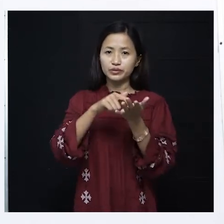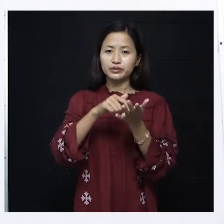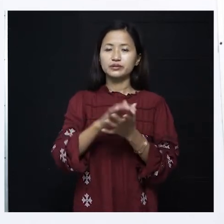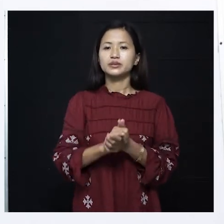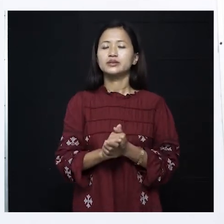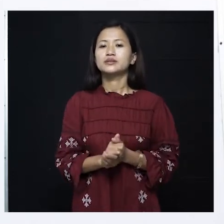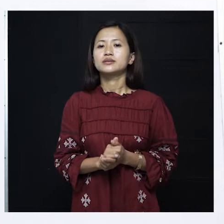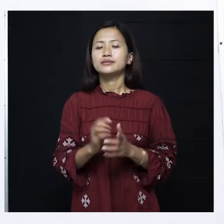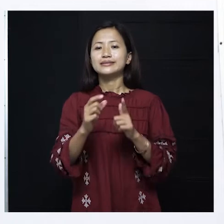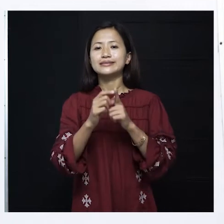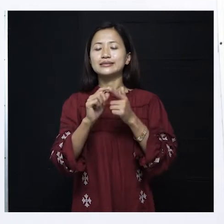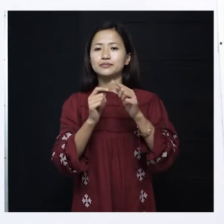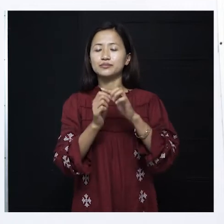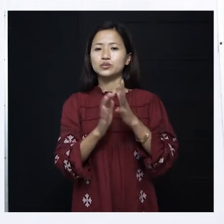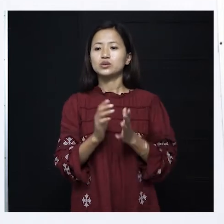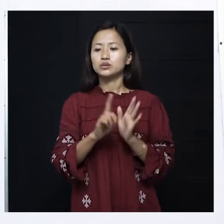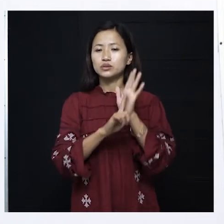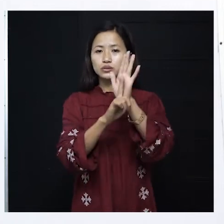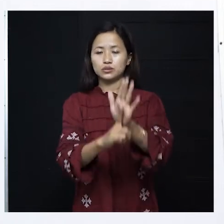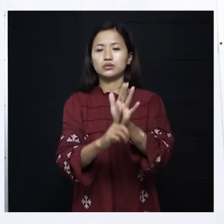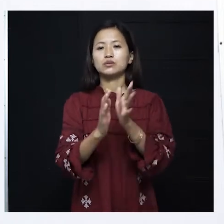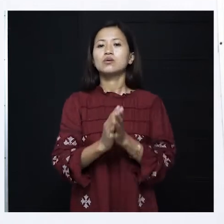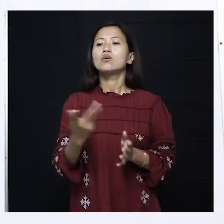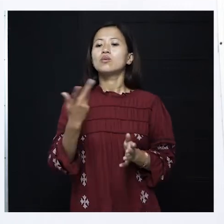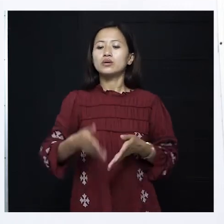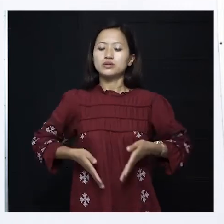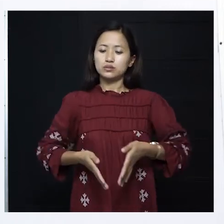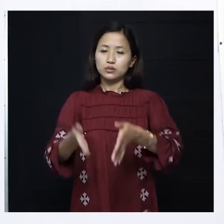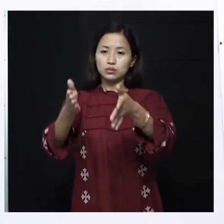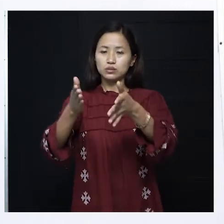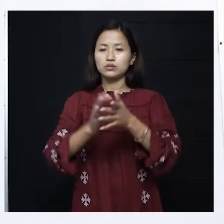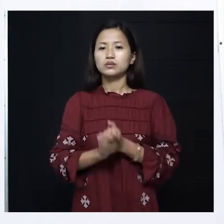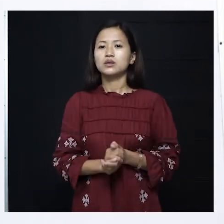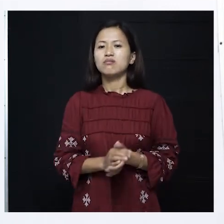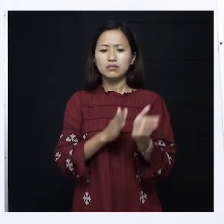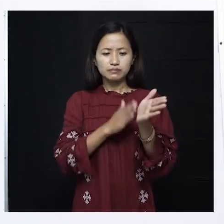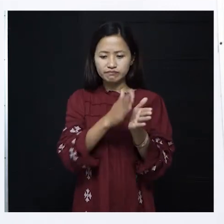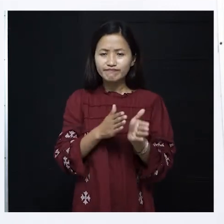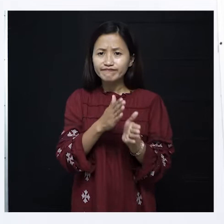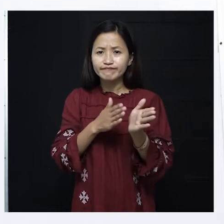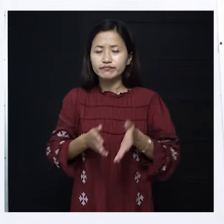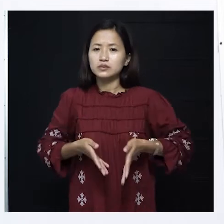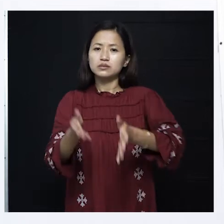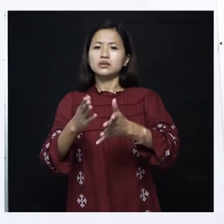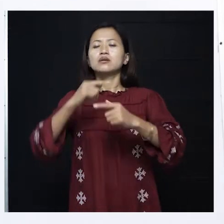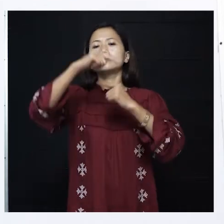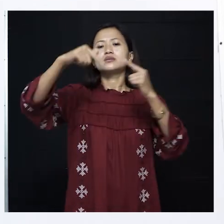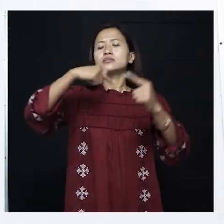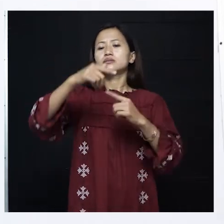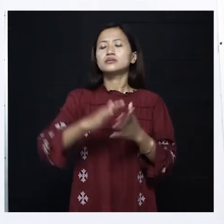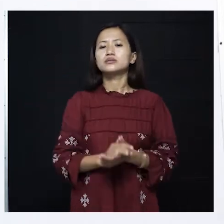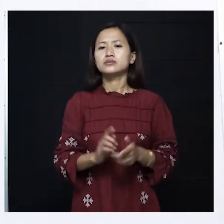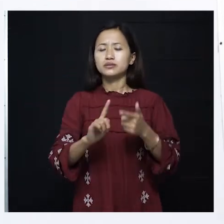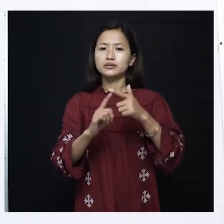it will be depicting. That means it will be showing where the roads are, or the railways, okay, or the industries,